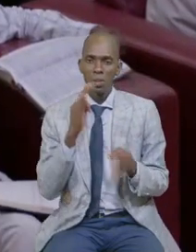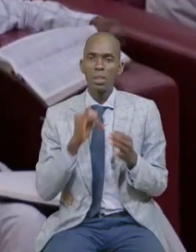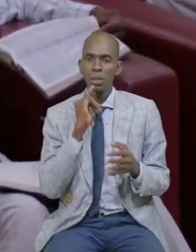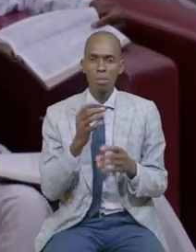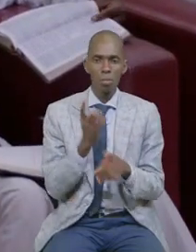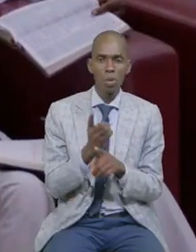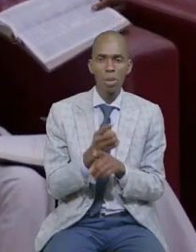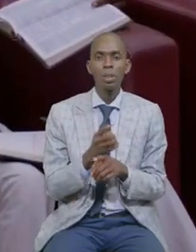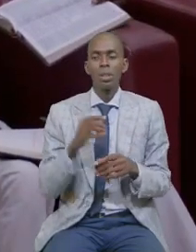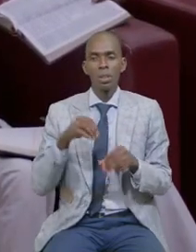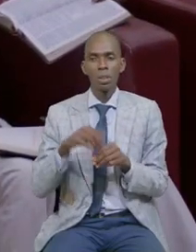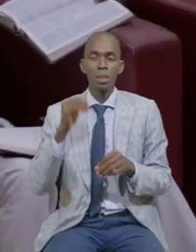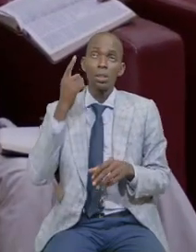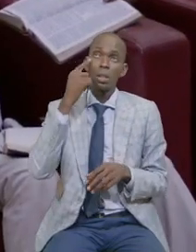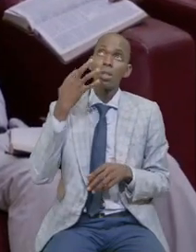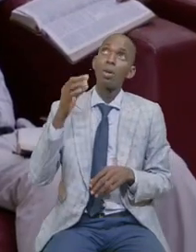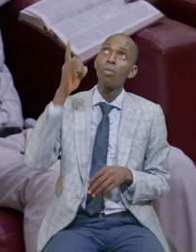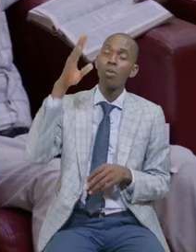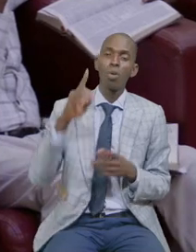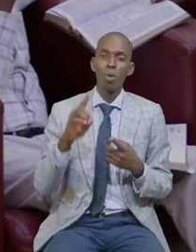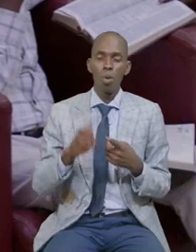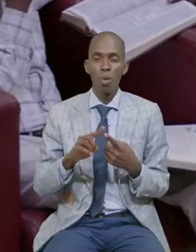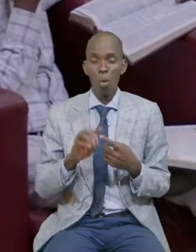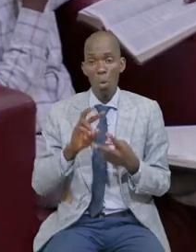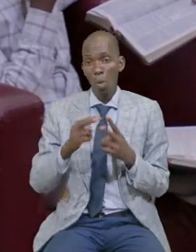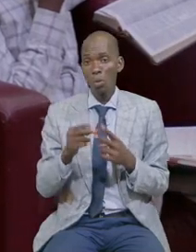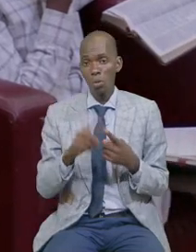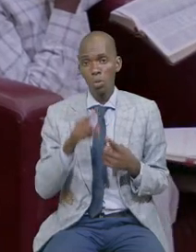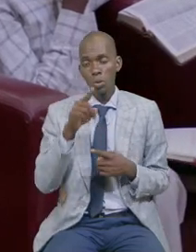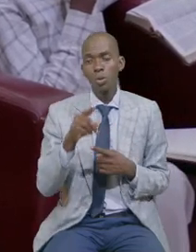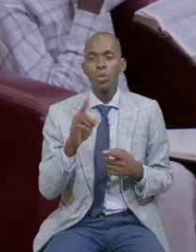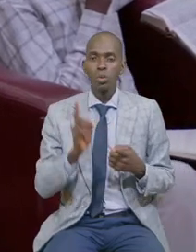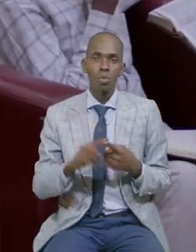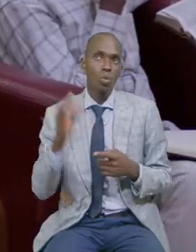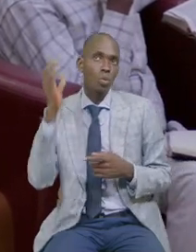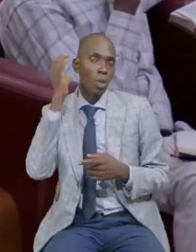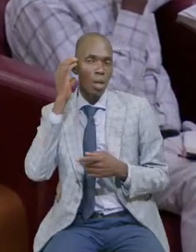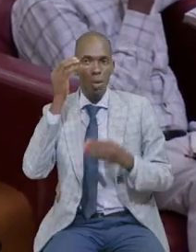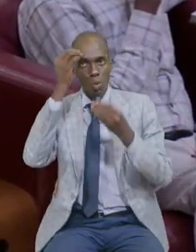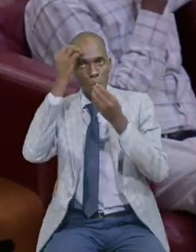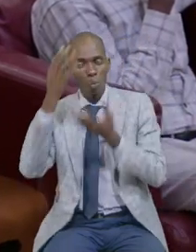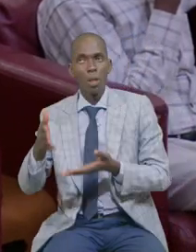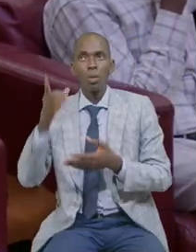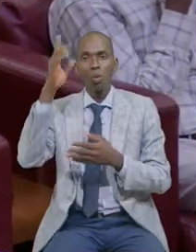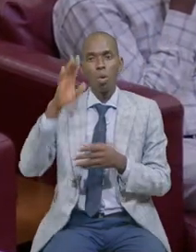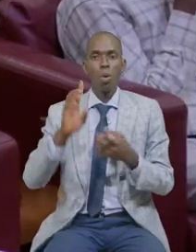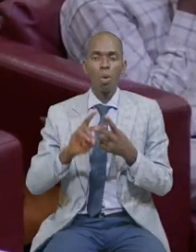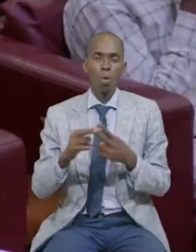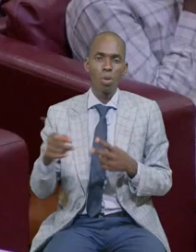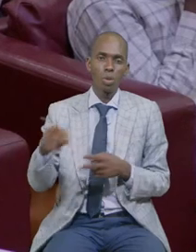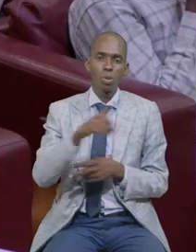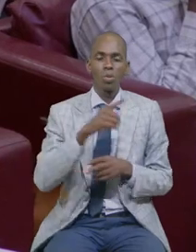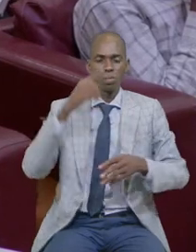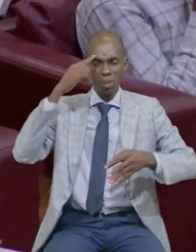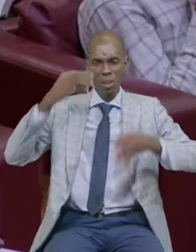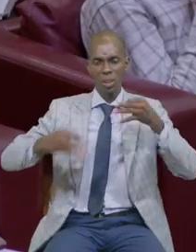you more than unto God, judge ye. In verse 20 it says, for we